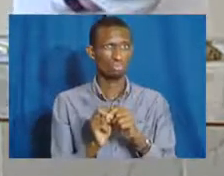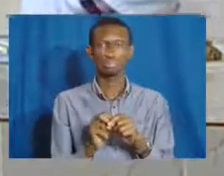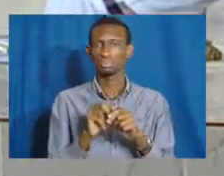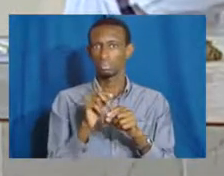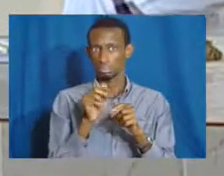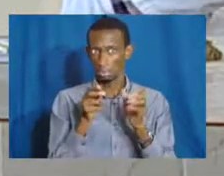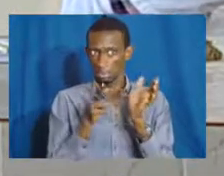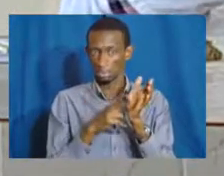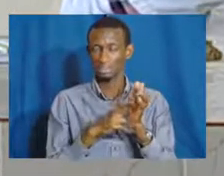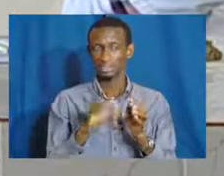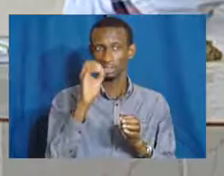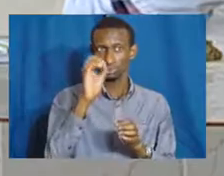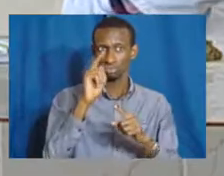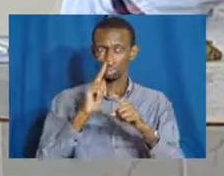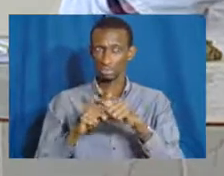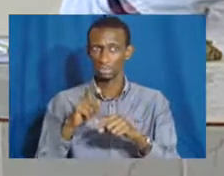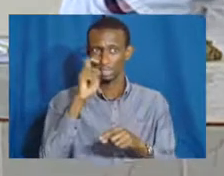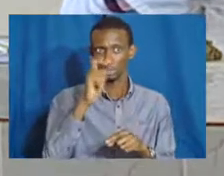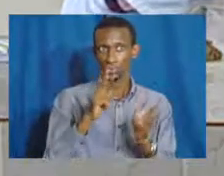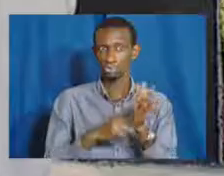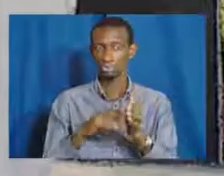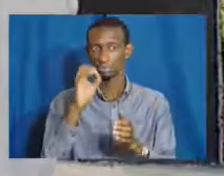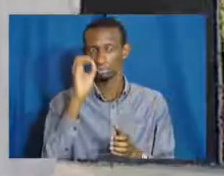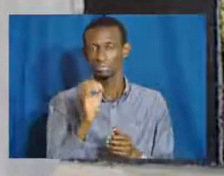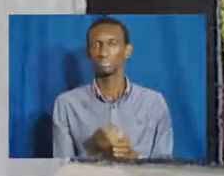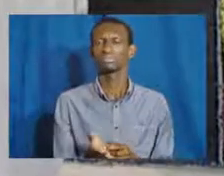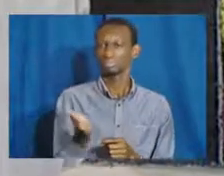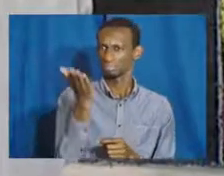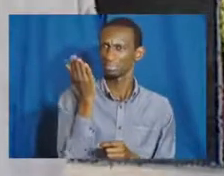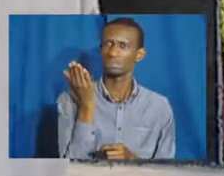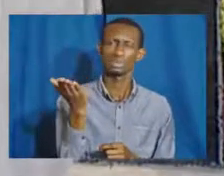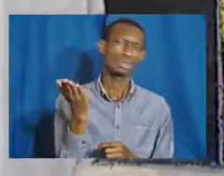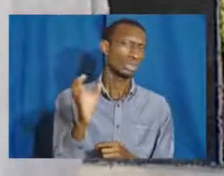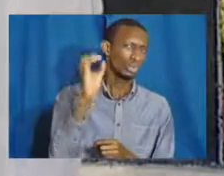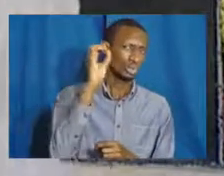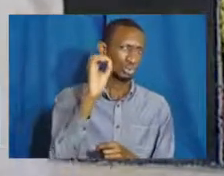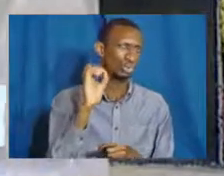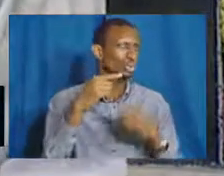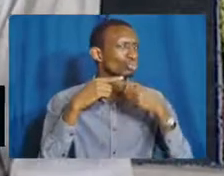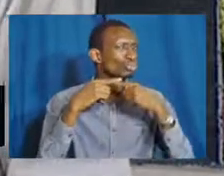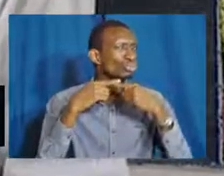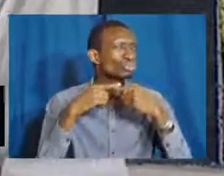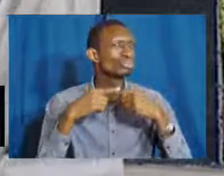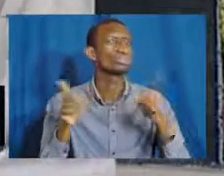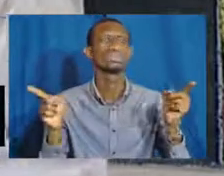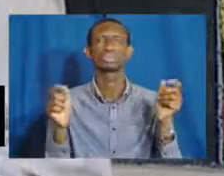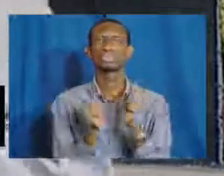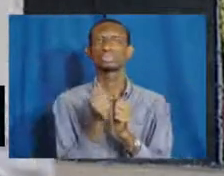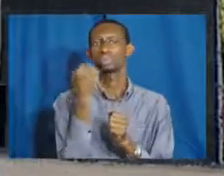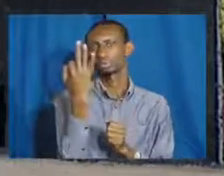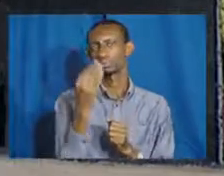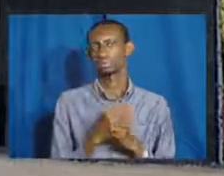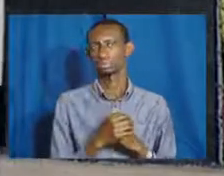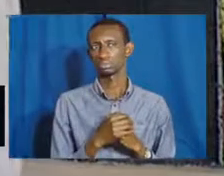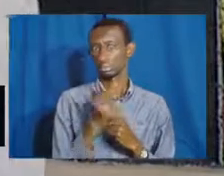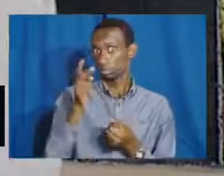0. And 0 is different from 13. It